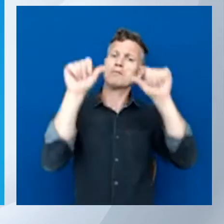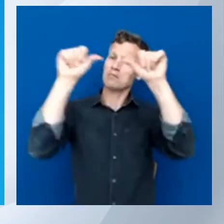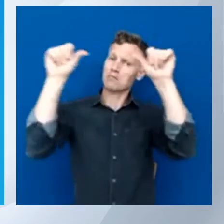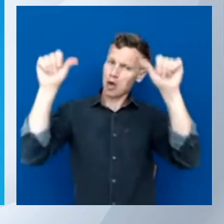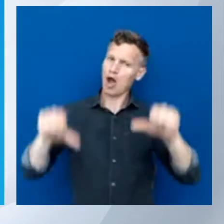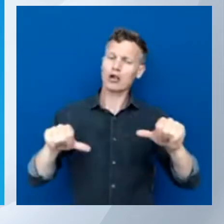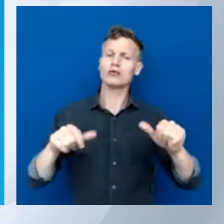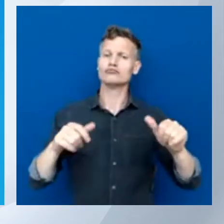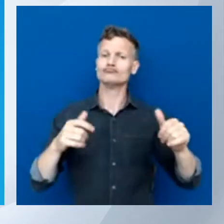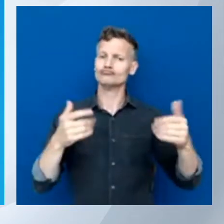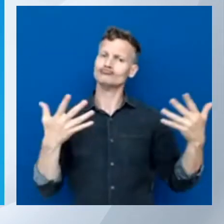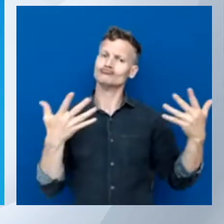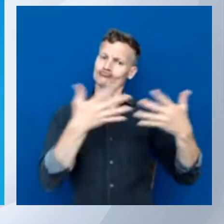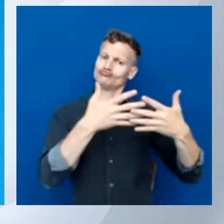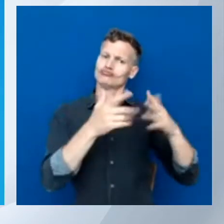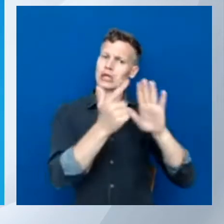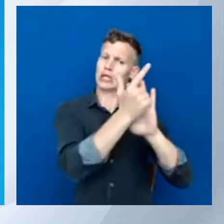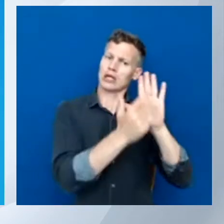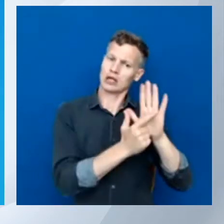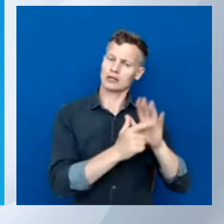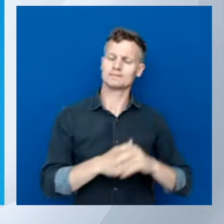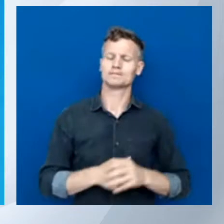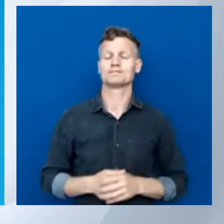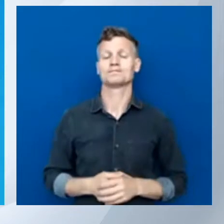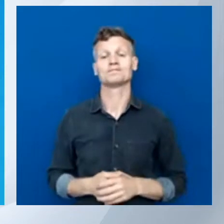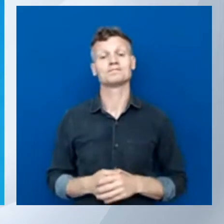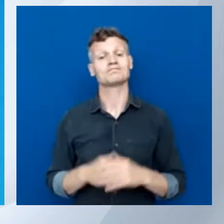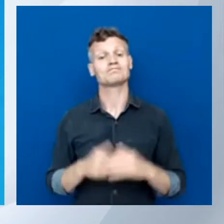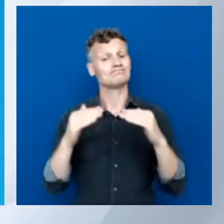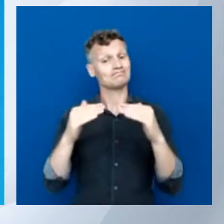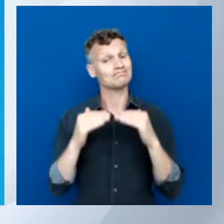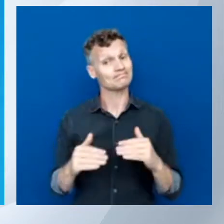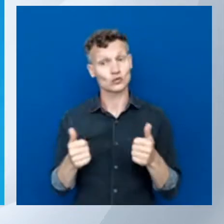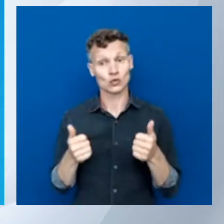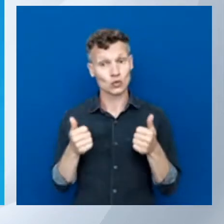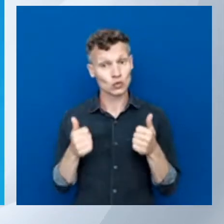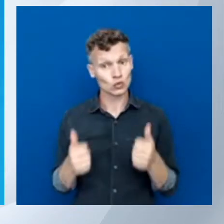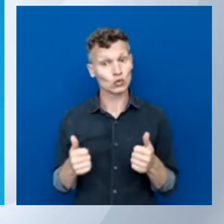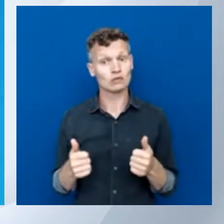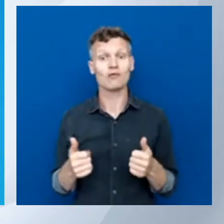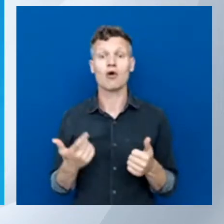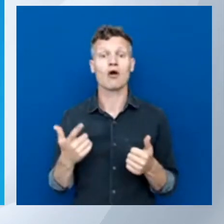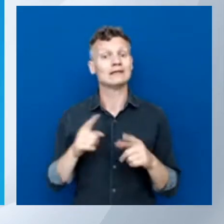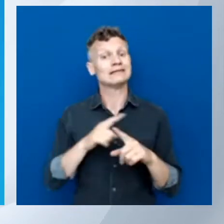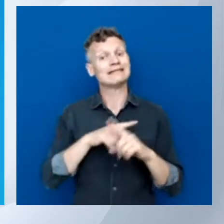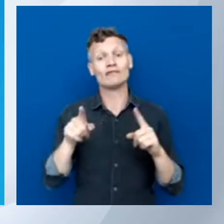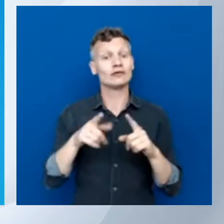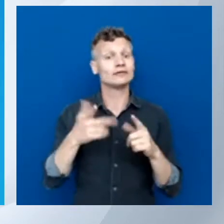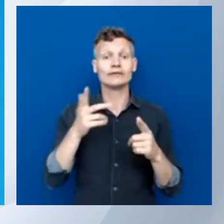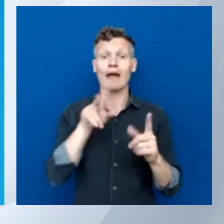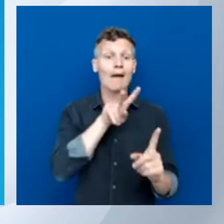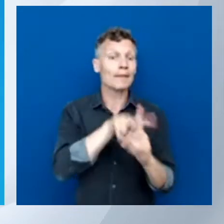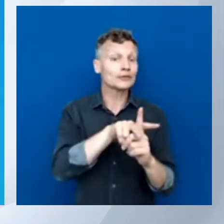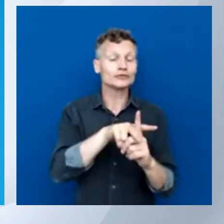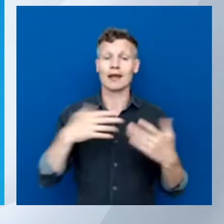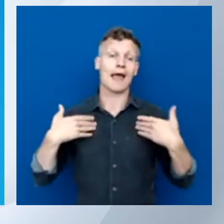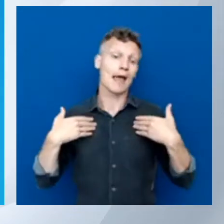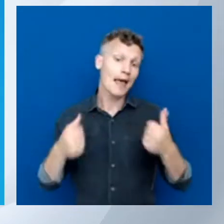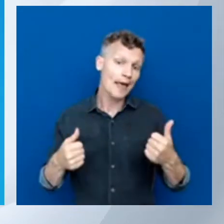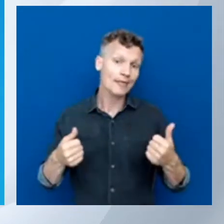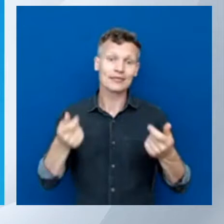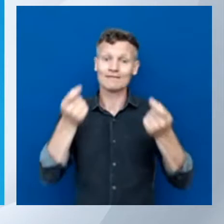very useful for high-risk applications in healthcare, finance, or judicial services